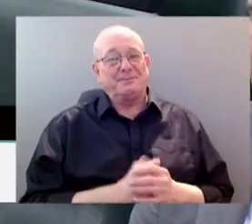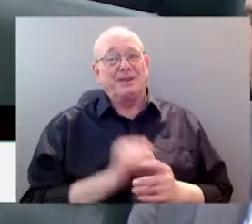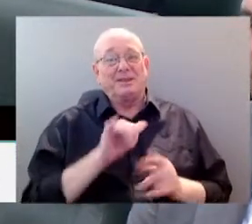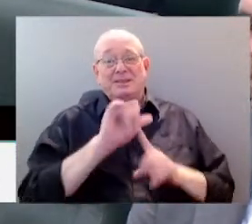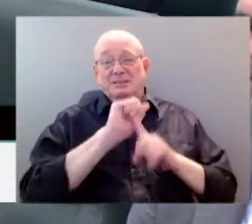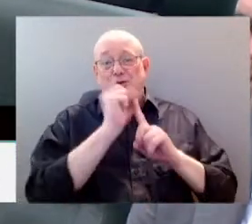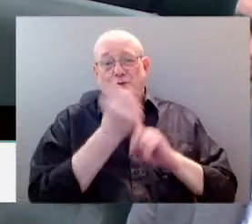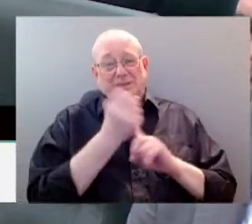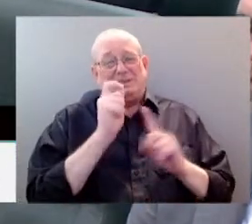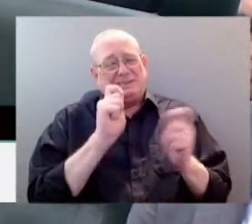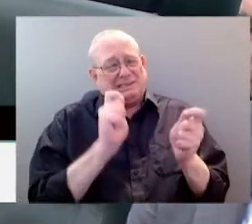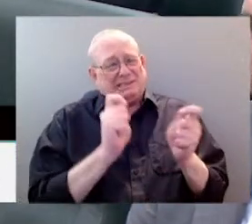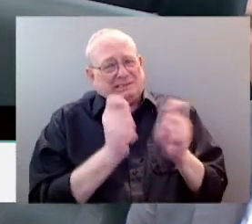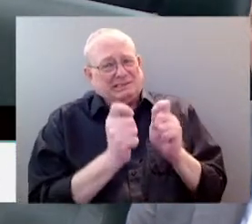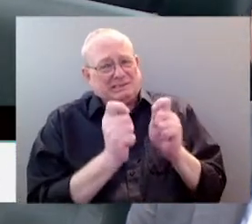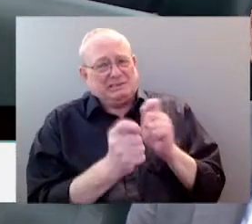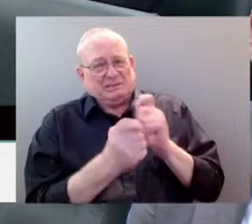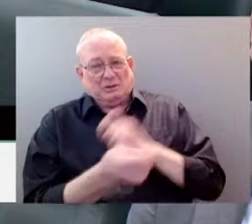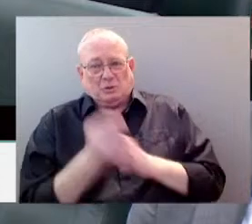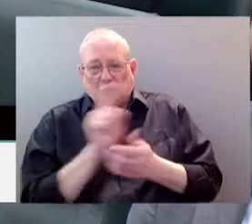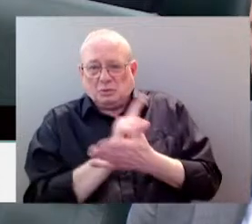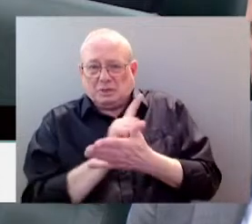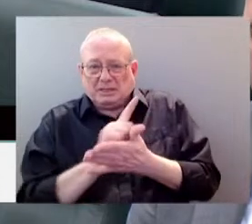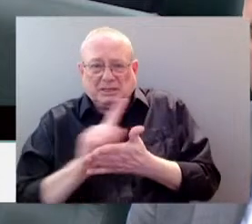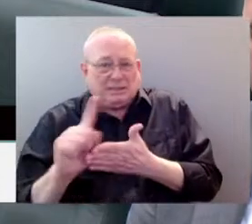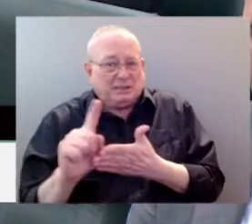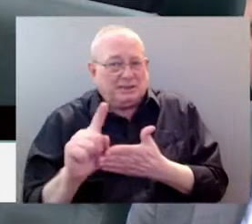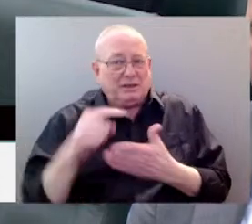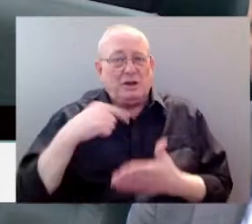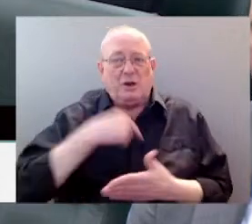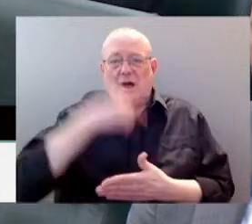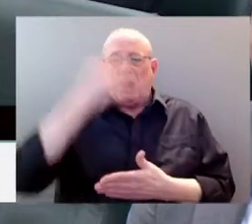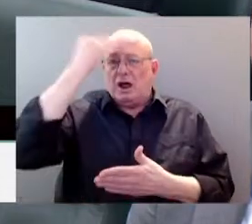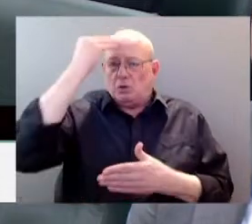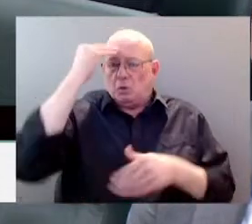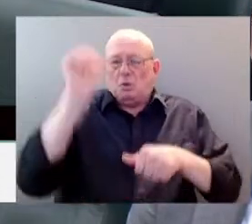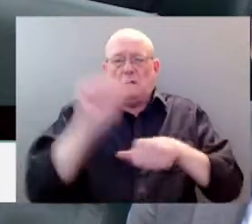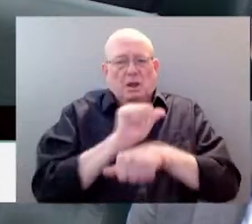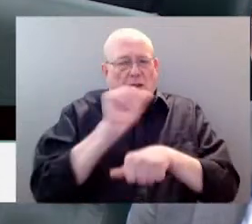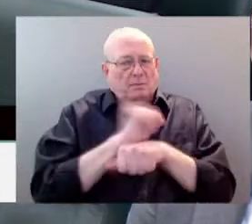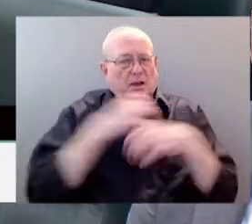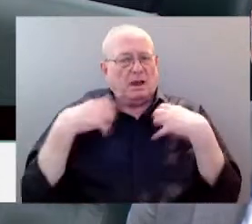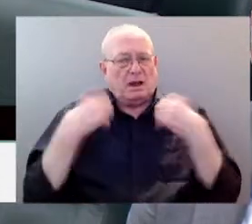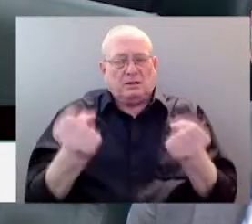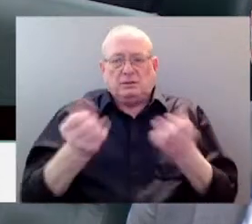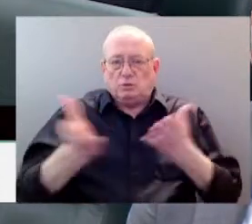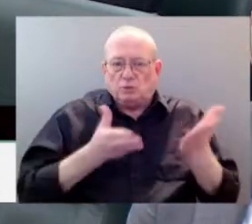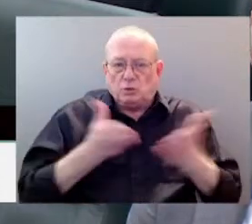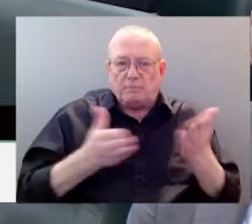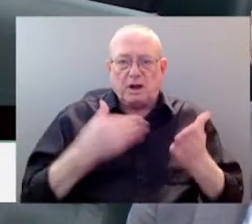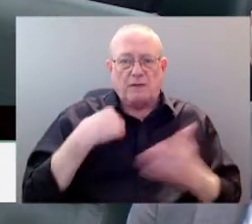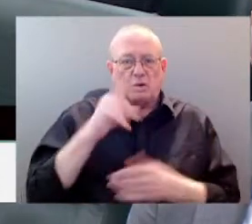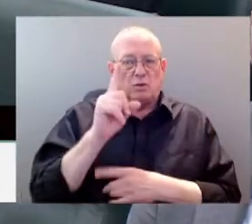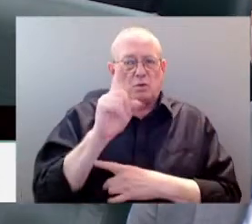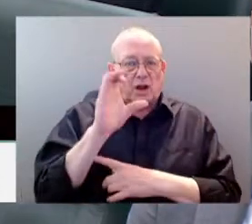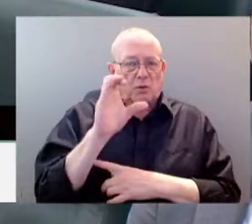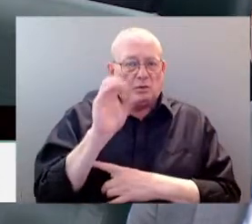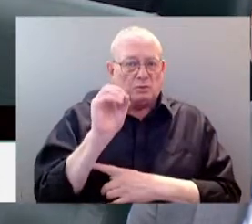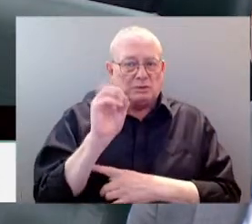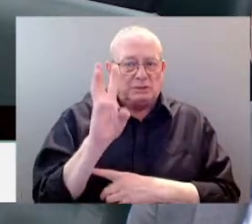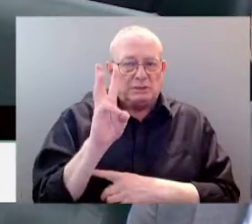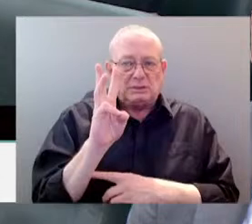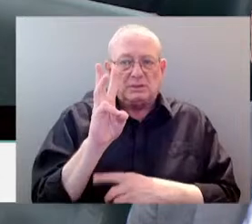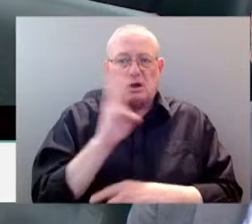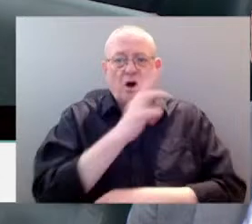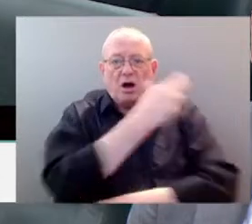week as we know Alberta Health Services across their 106 facilities discharge a thousand people every day and most